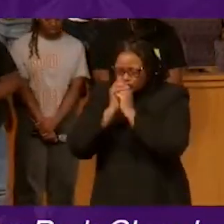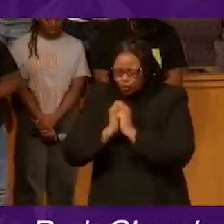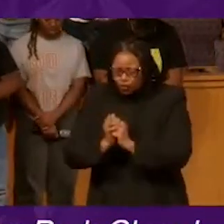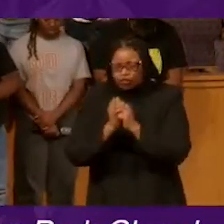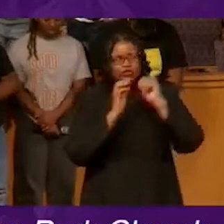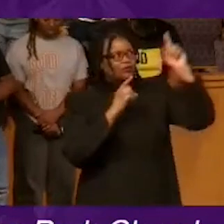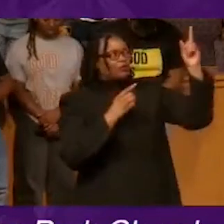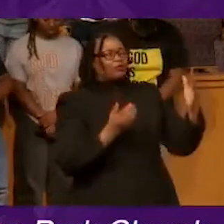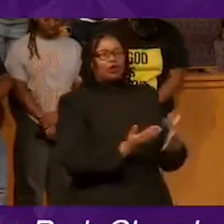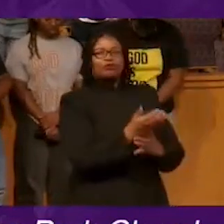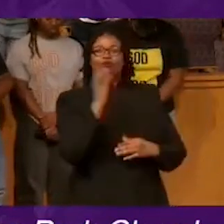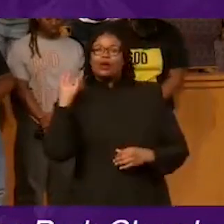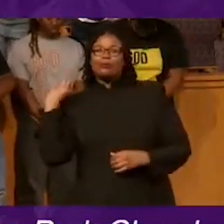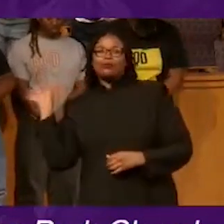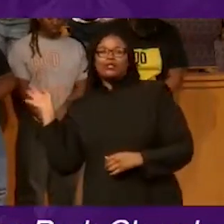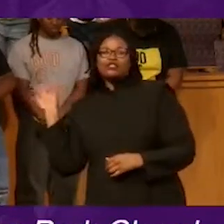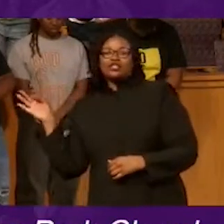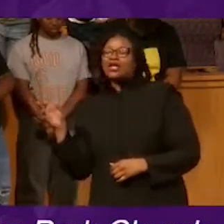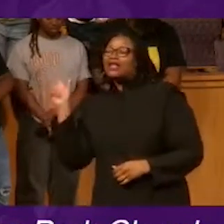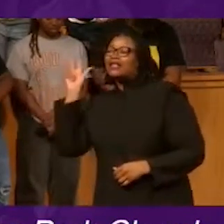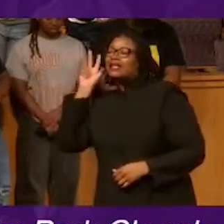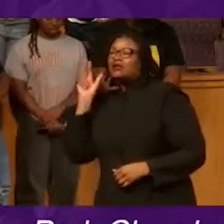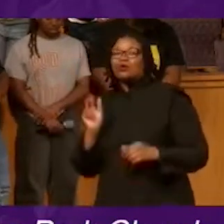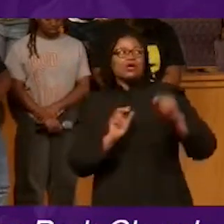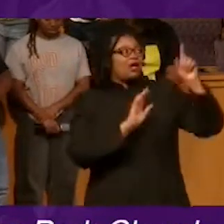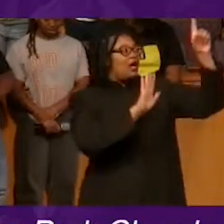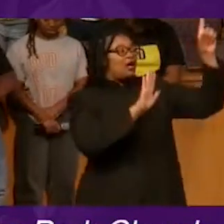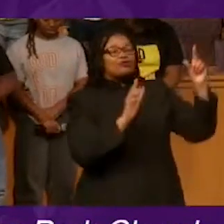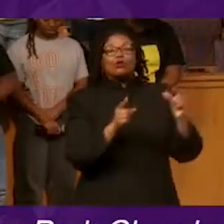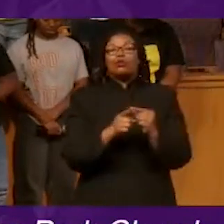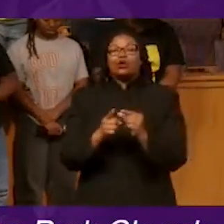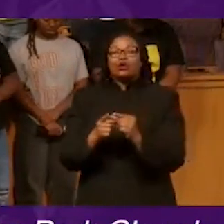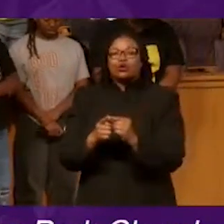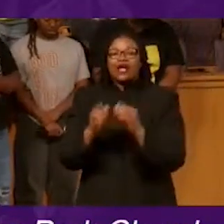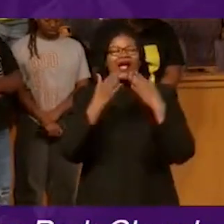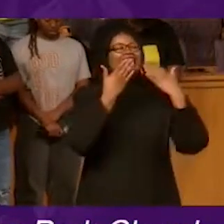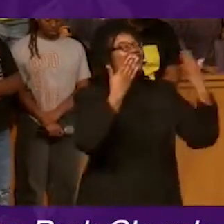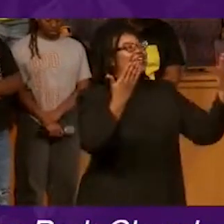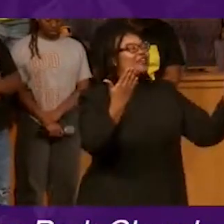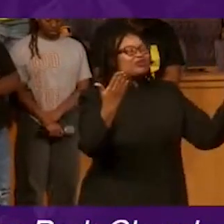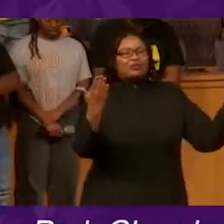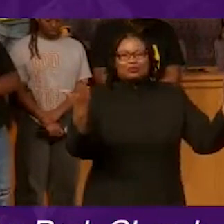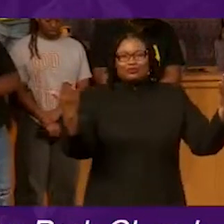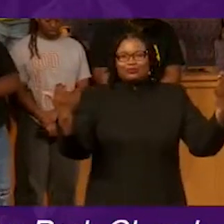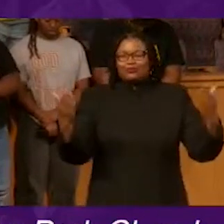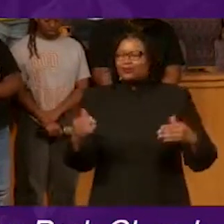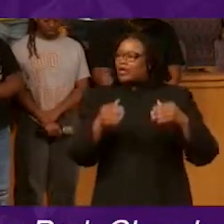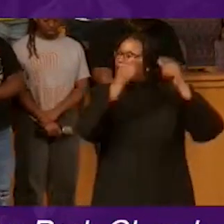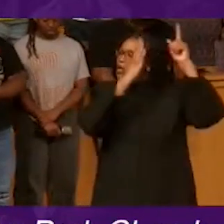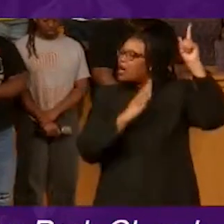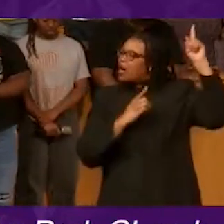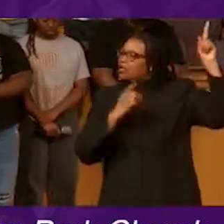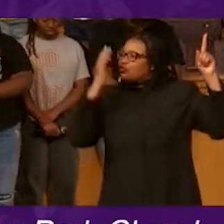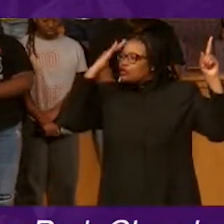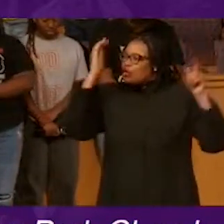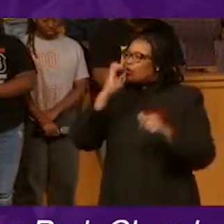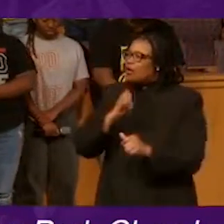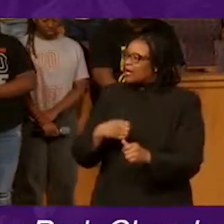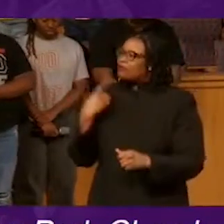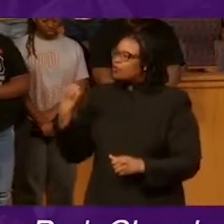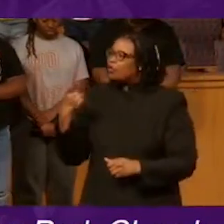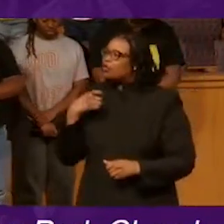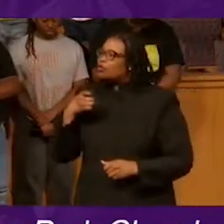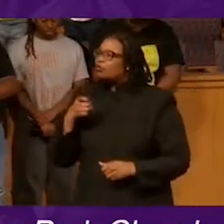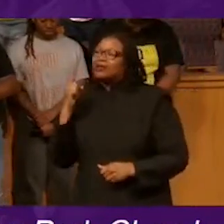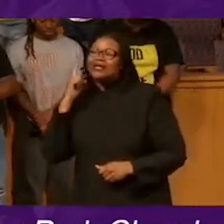the preaching and the hearing of your word, thank you. God, you know everybody who will